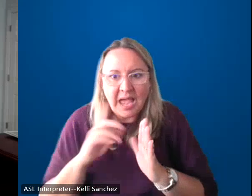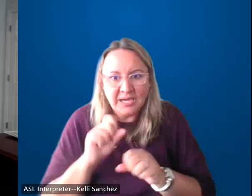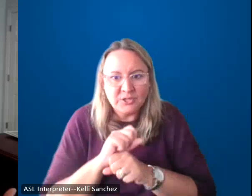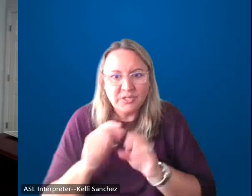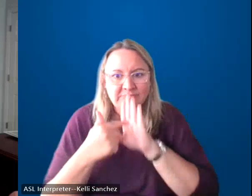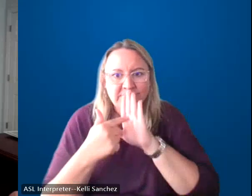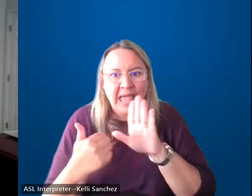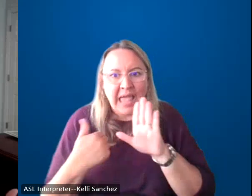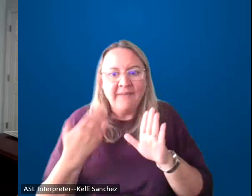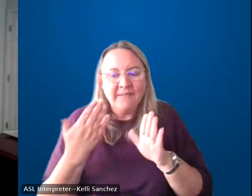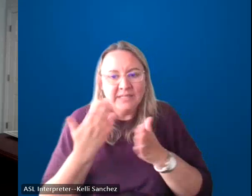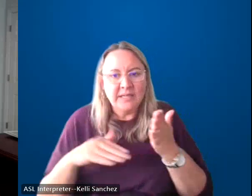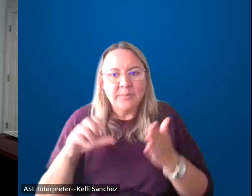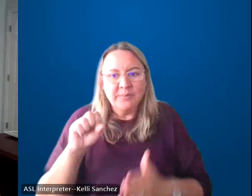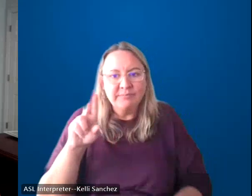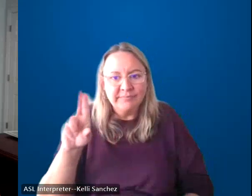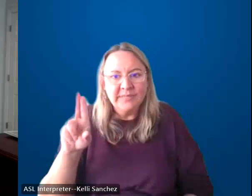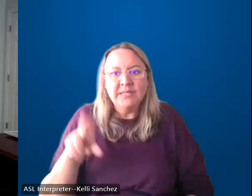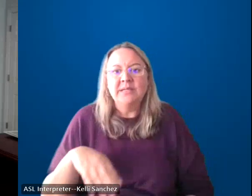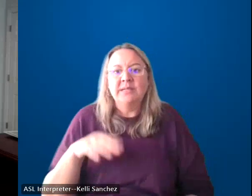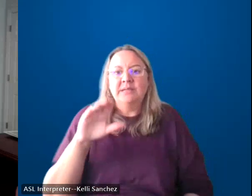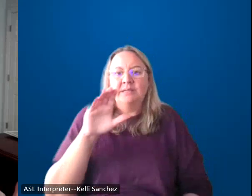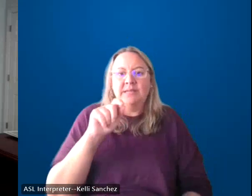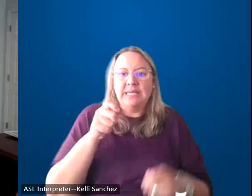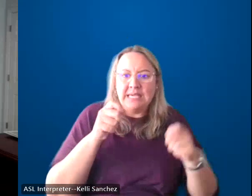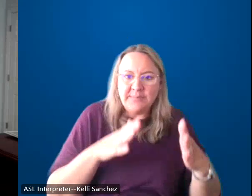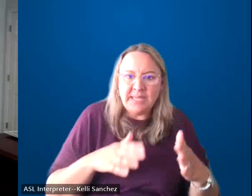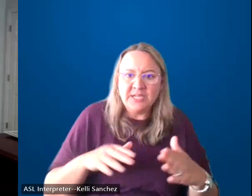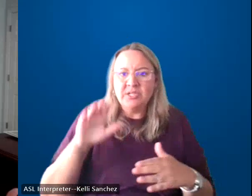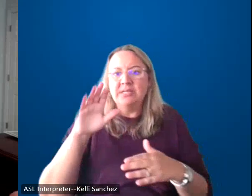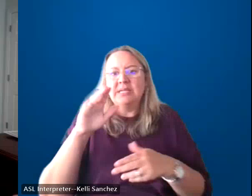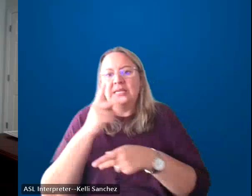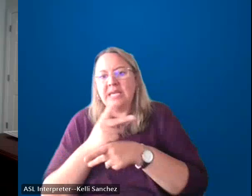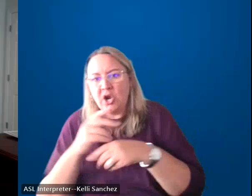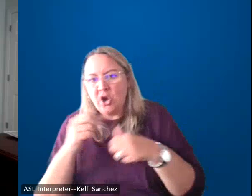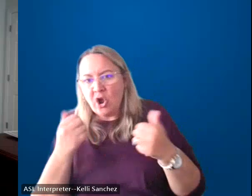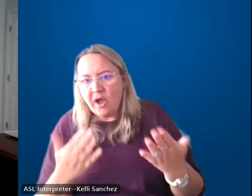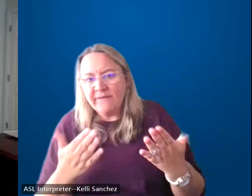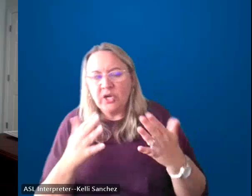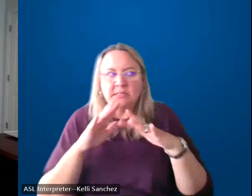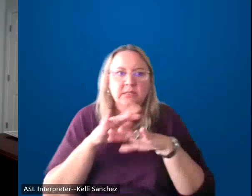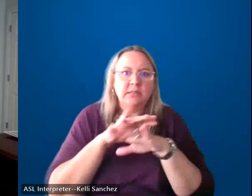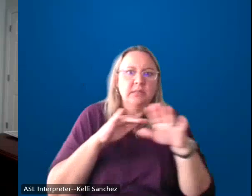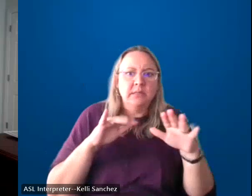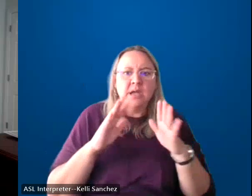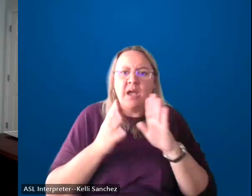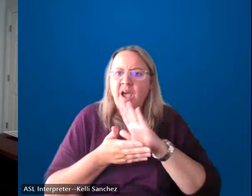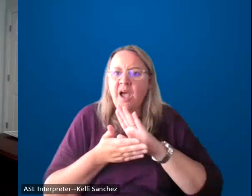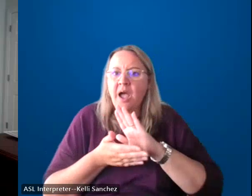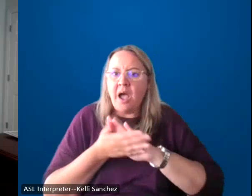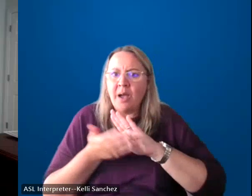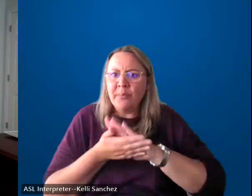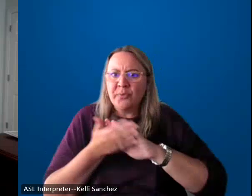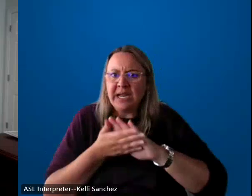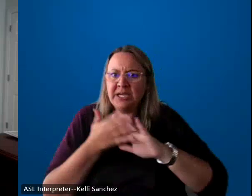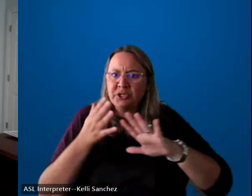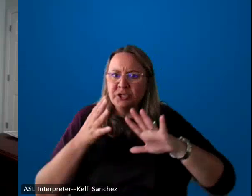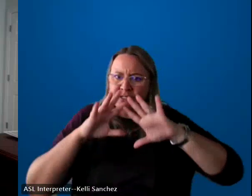should be some case management, some care coordination, some offerings with that, right? Like operationalizing